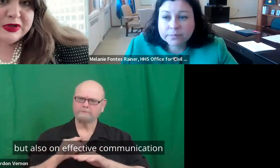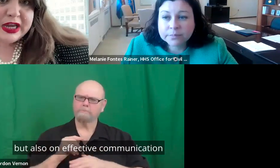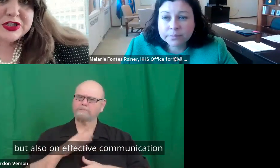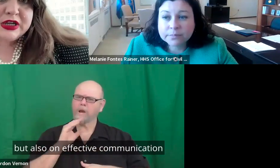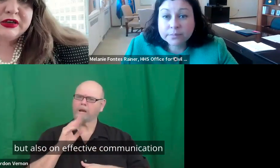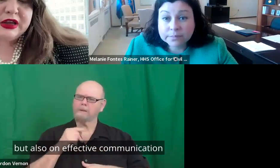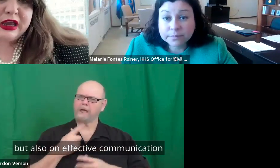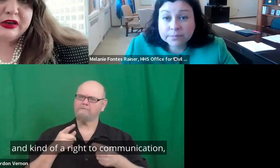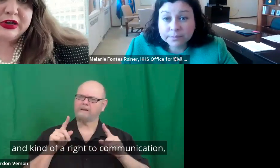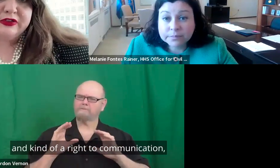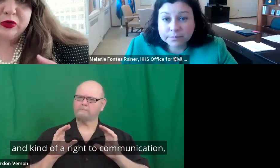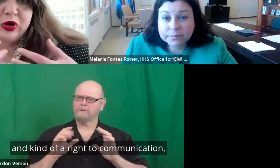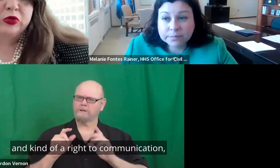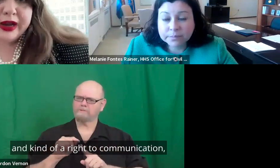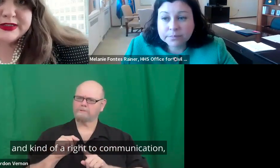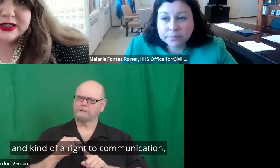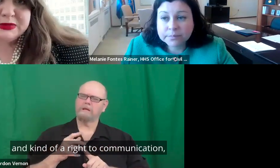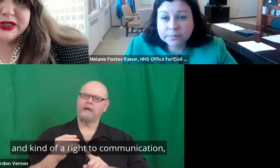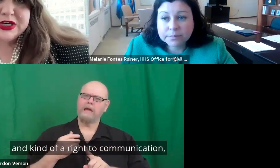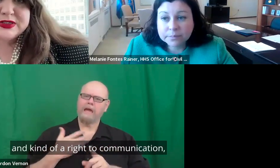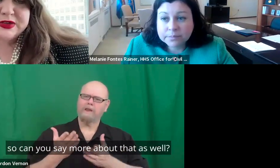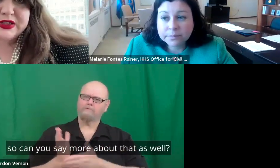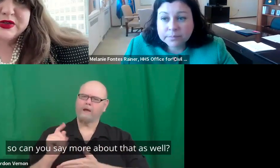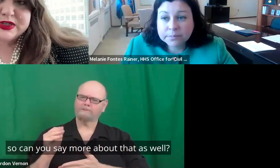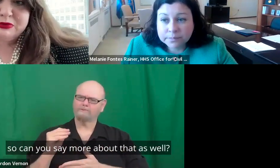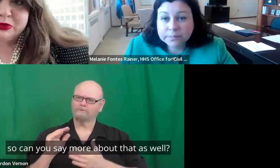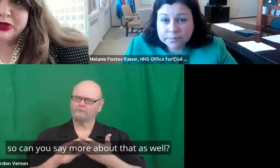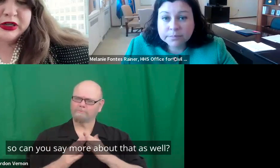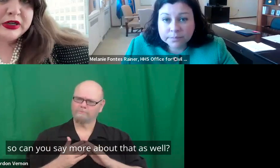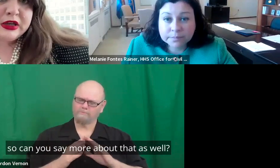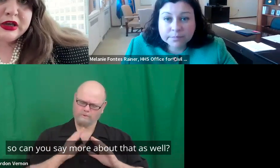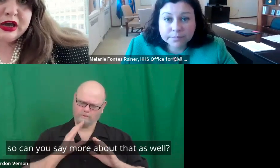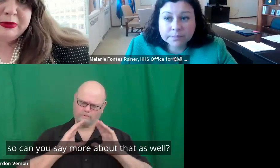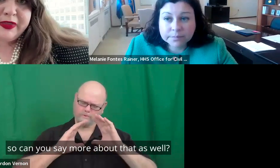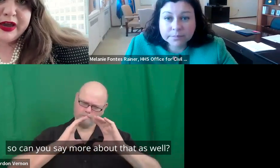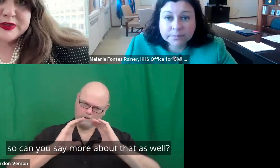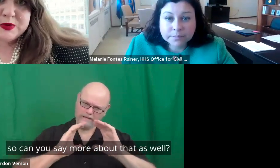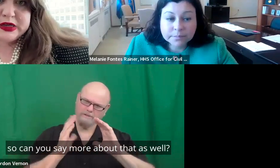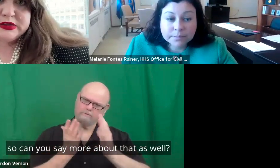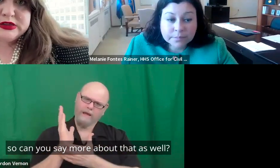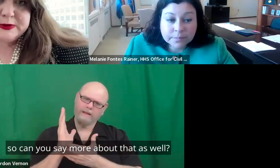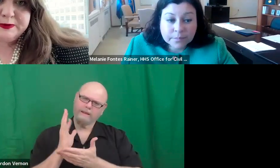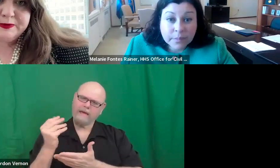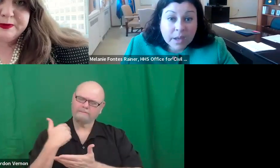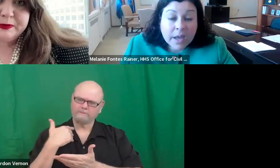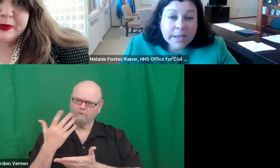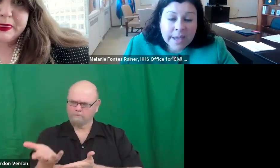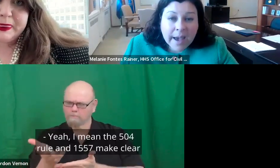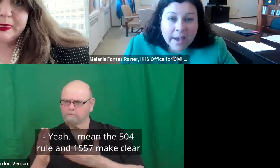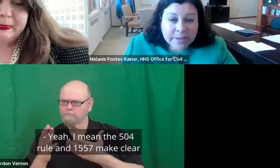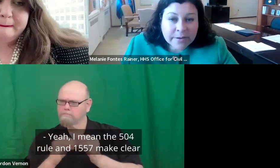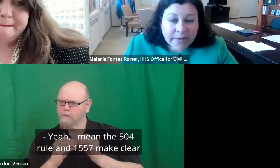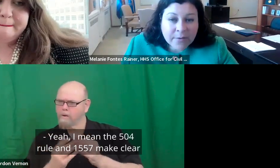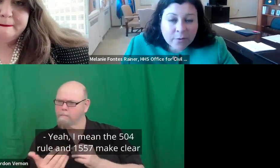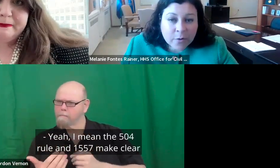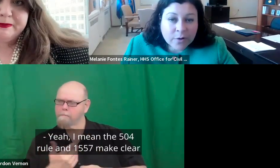effective communication and kind of a right to communication. So can you say more about that as well?